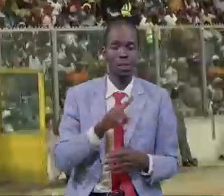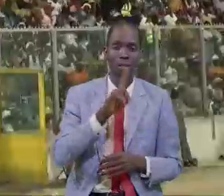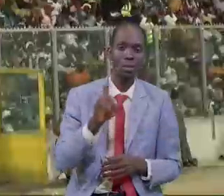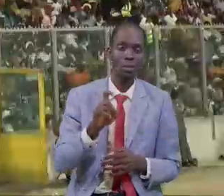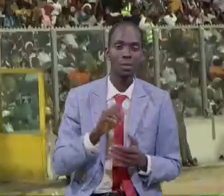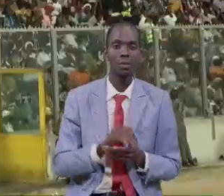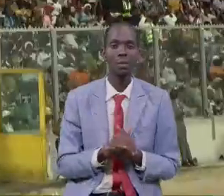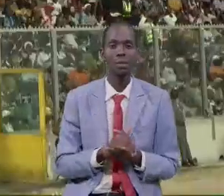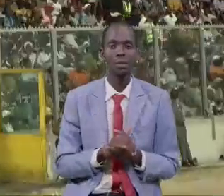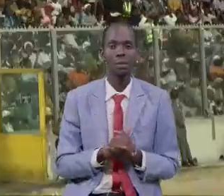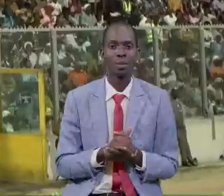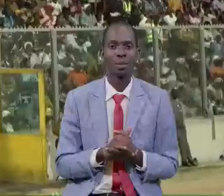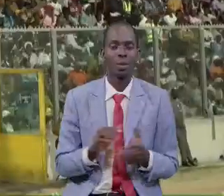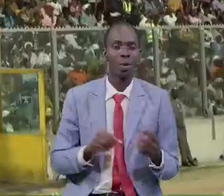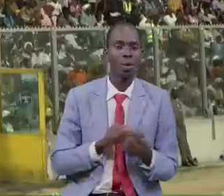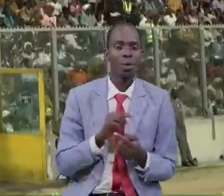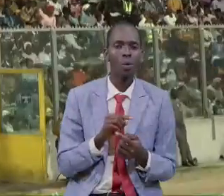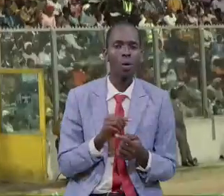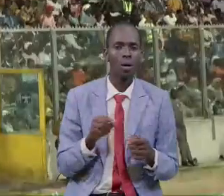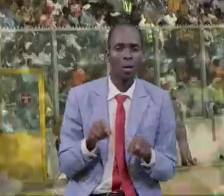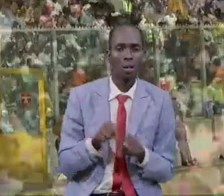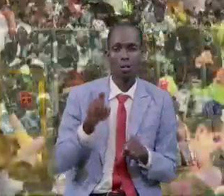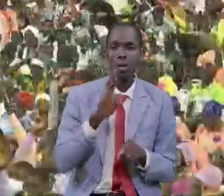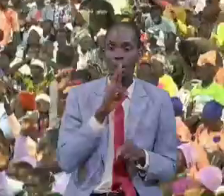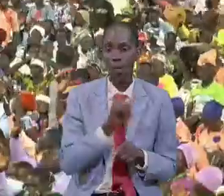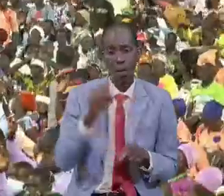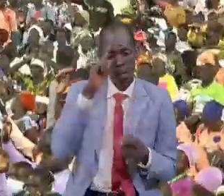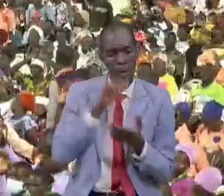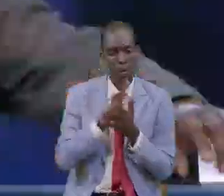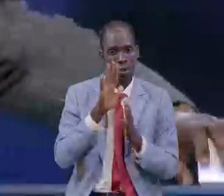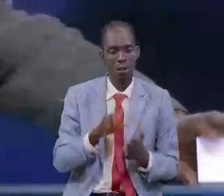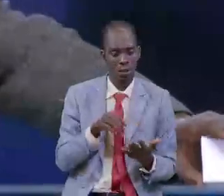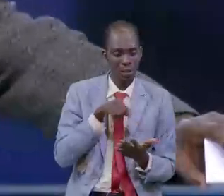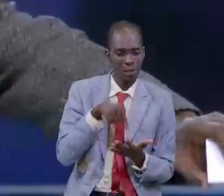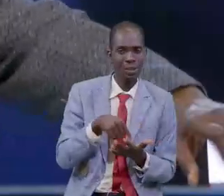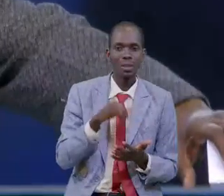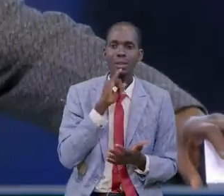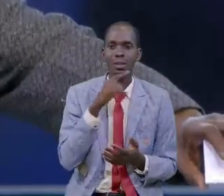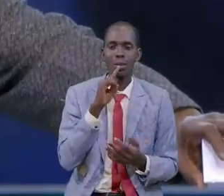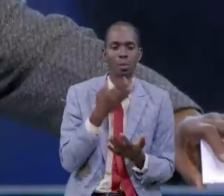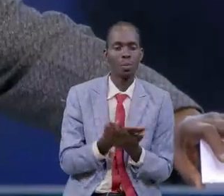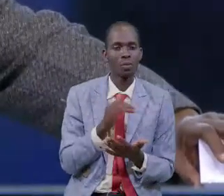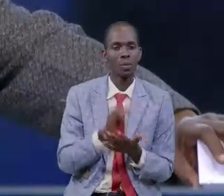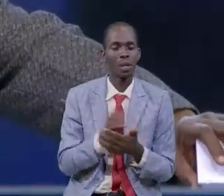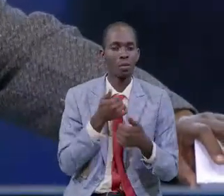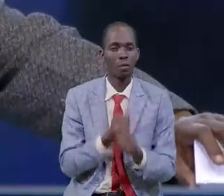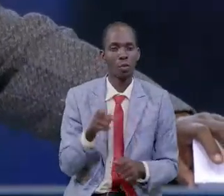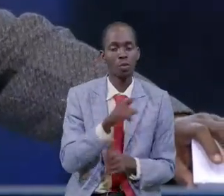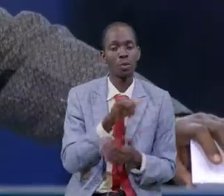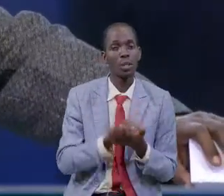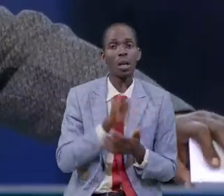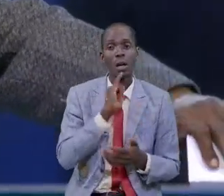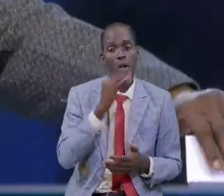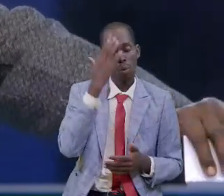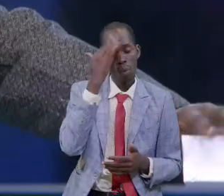When you, as a believer, this is a sign that will follow you. That's why I told you that you should lay your hand